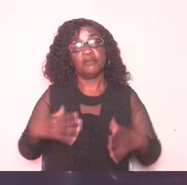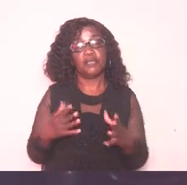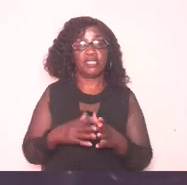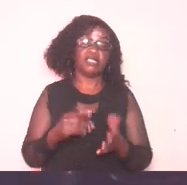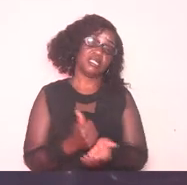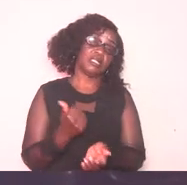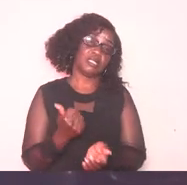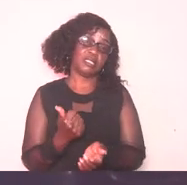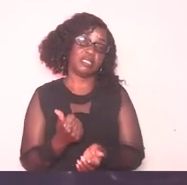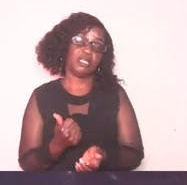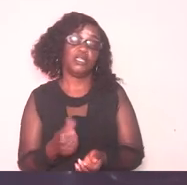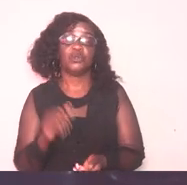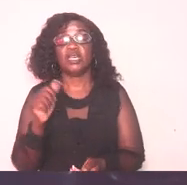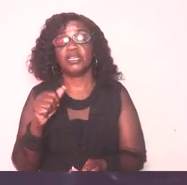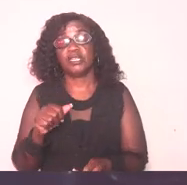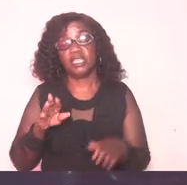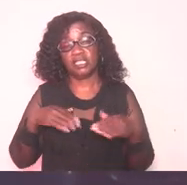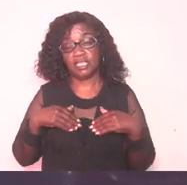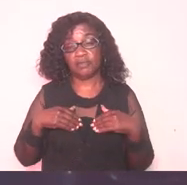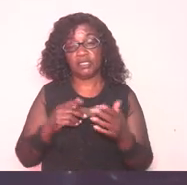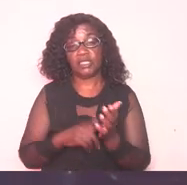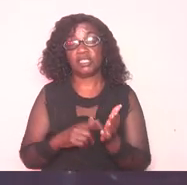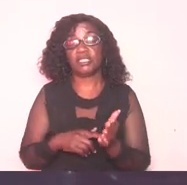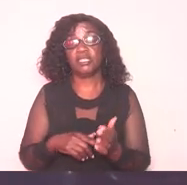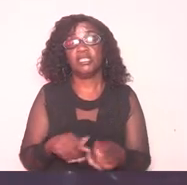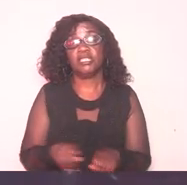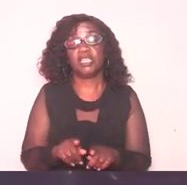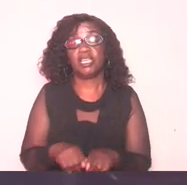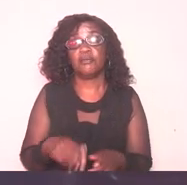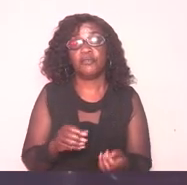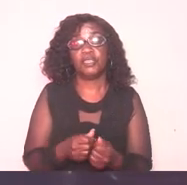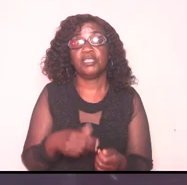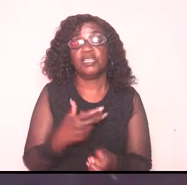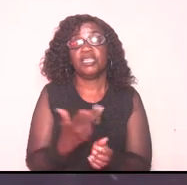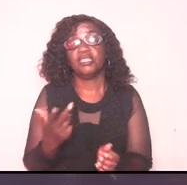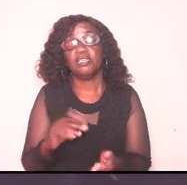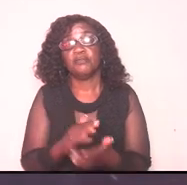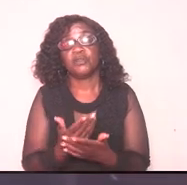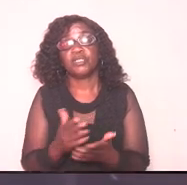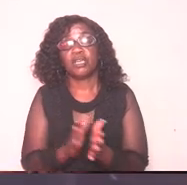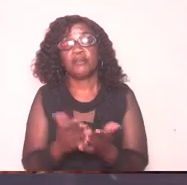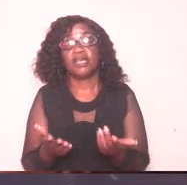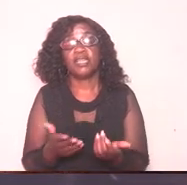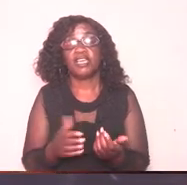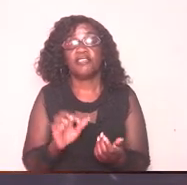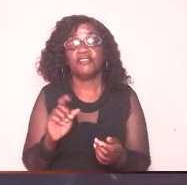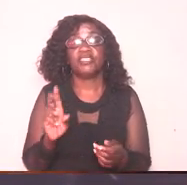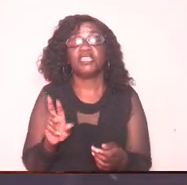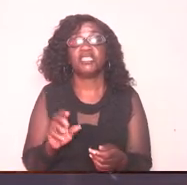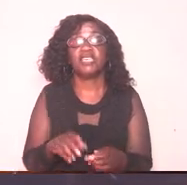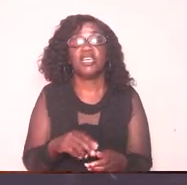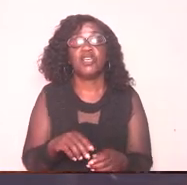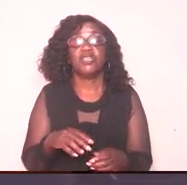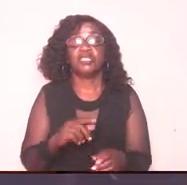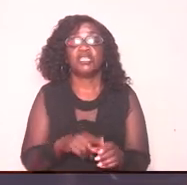allow 16-year-olds to consent to sexual activity as much as 18-year-olds. Why? Because there is no evidence to suggest that consent